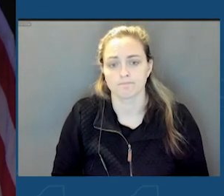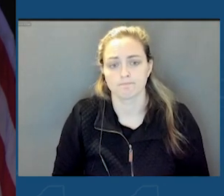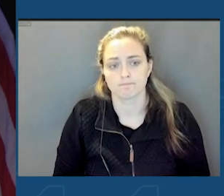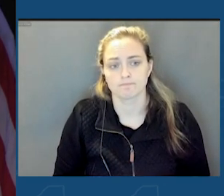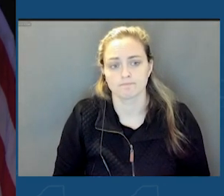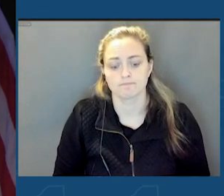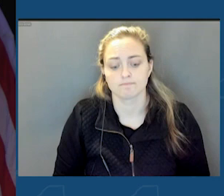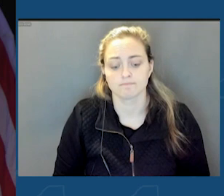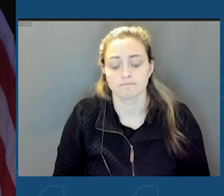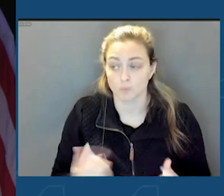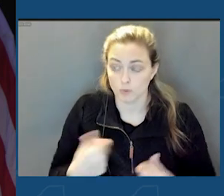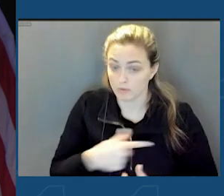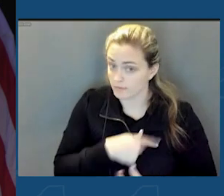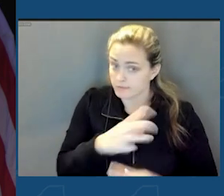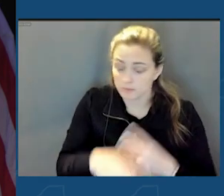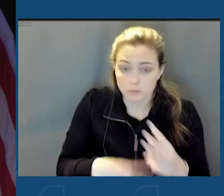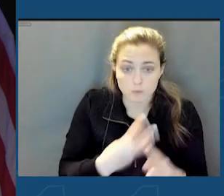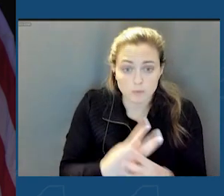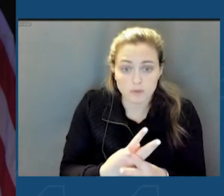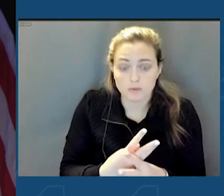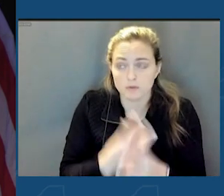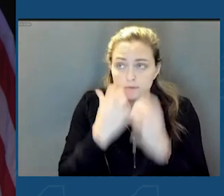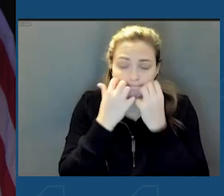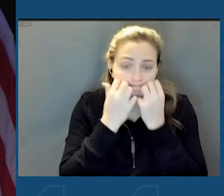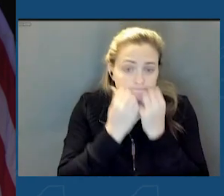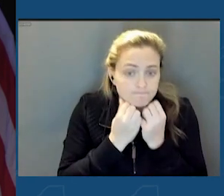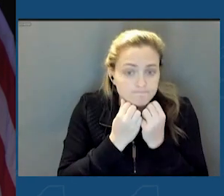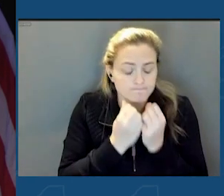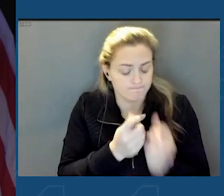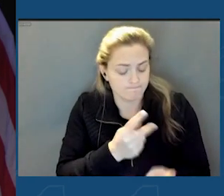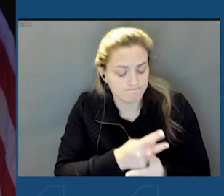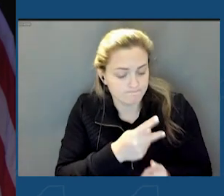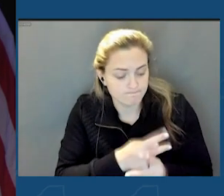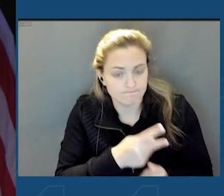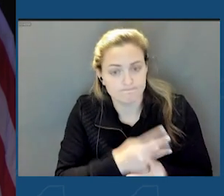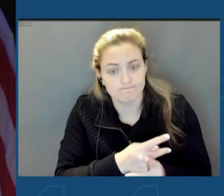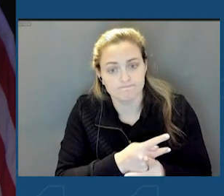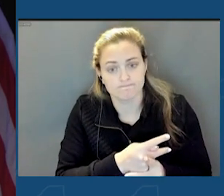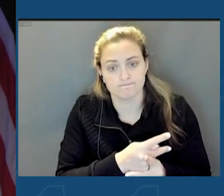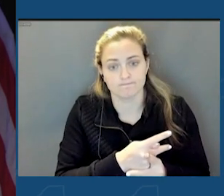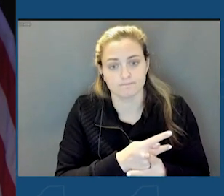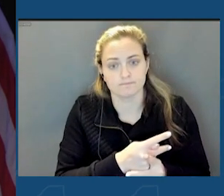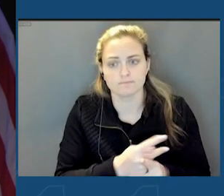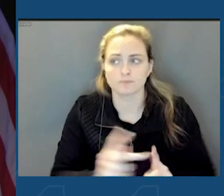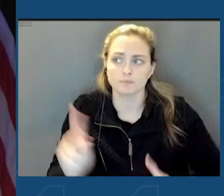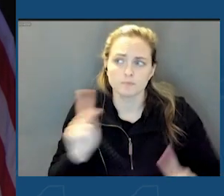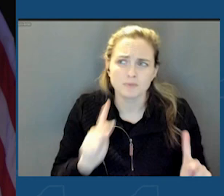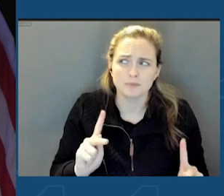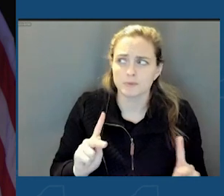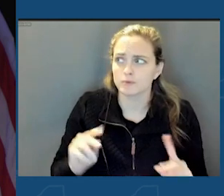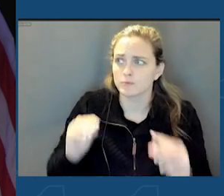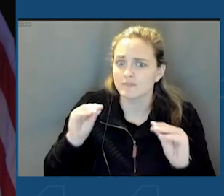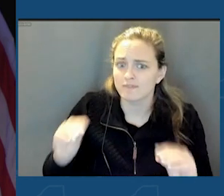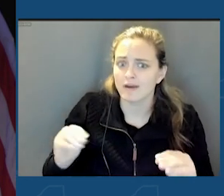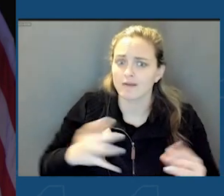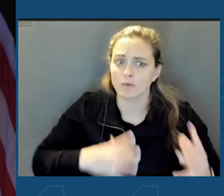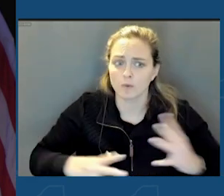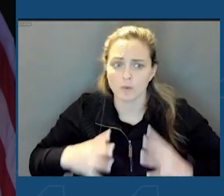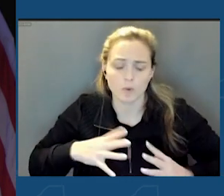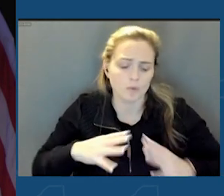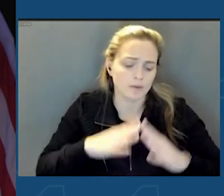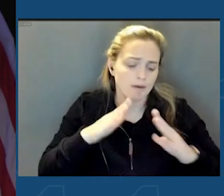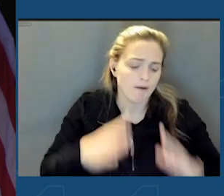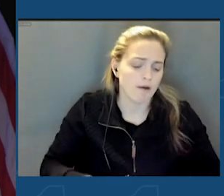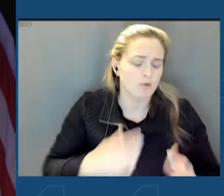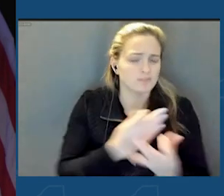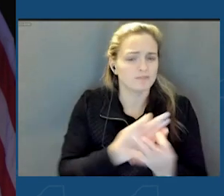You have given us a world to be treasured and preserved, people to be fed, clothed, housed, and